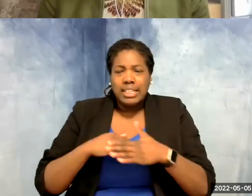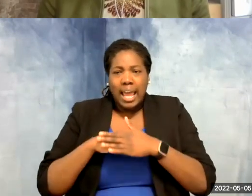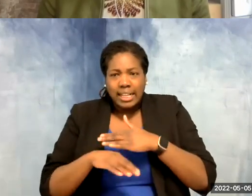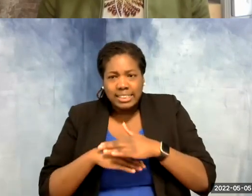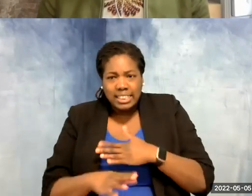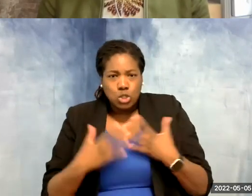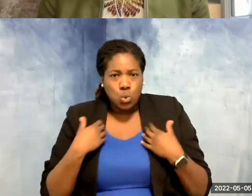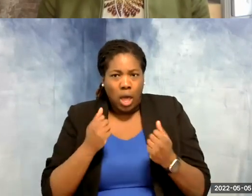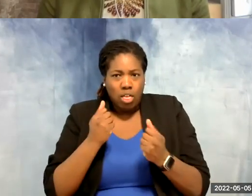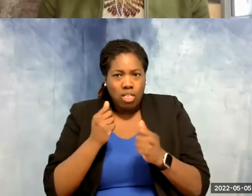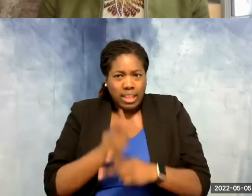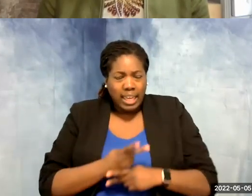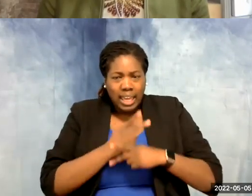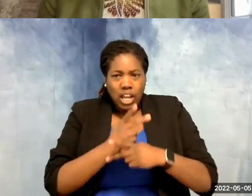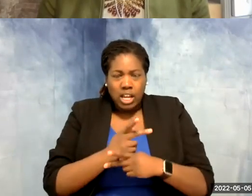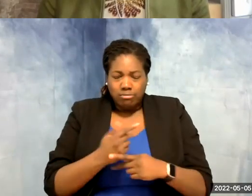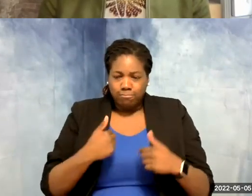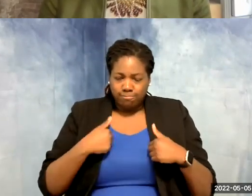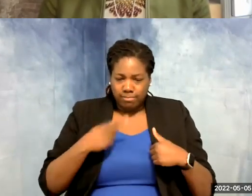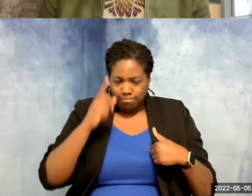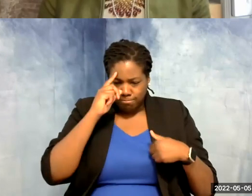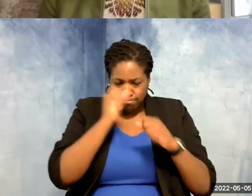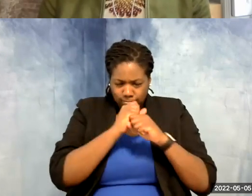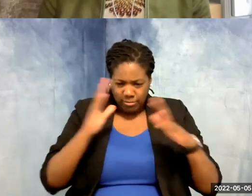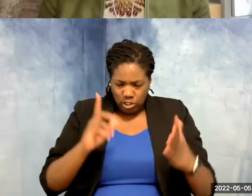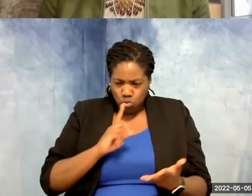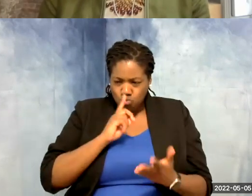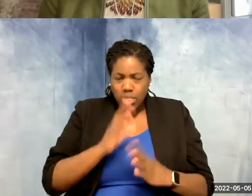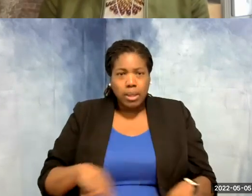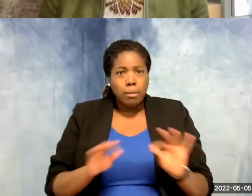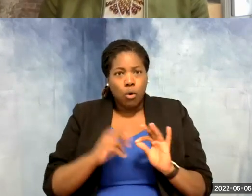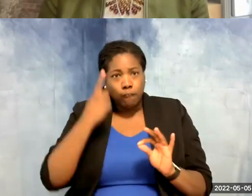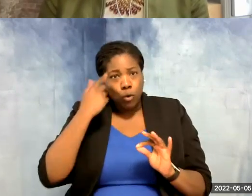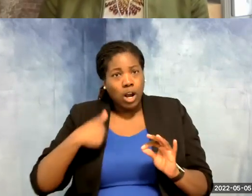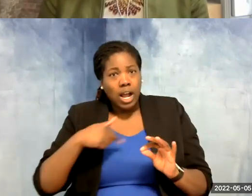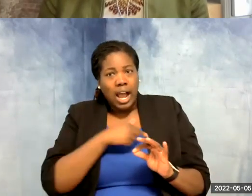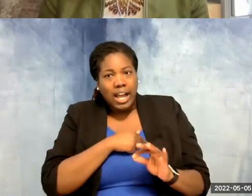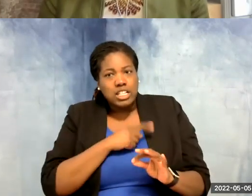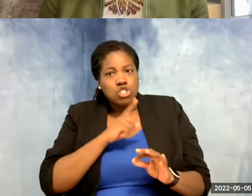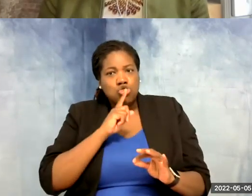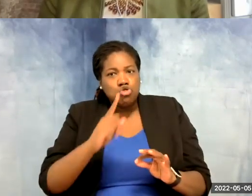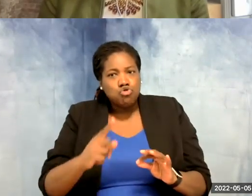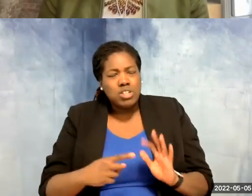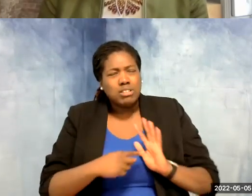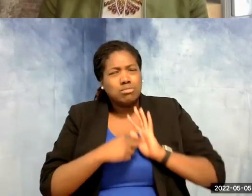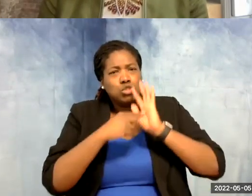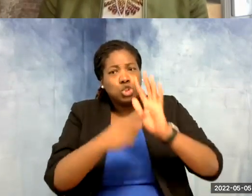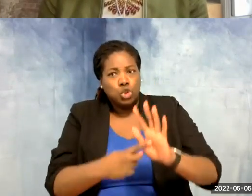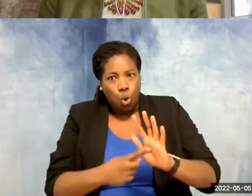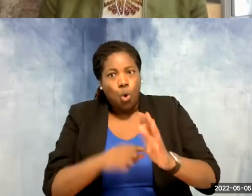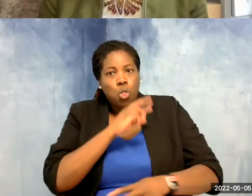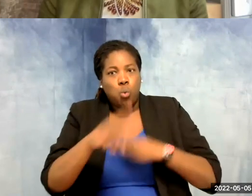to healthcare. And really, I always think about it's really important for us to paint the picture of the world we